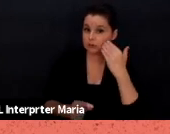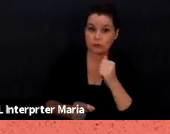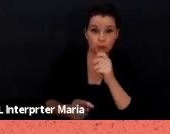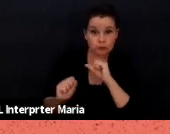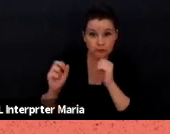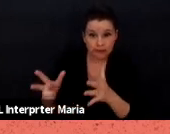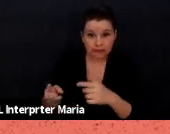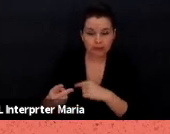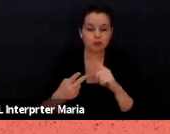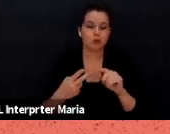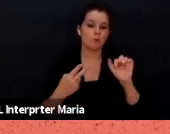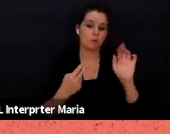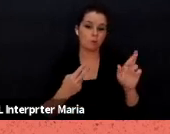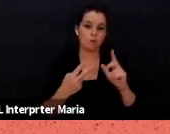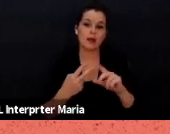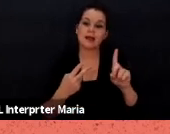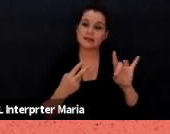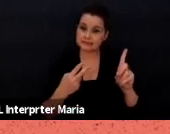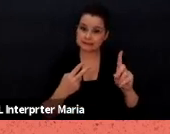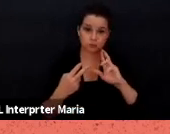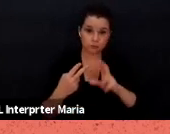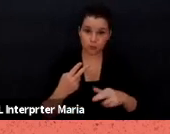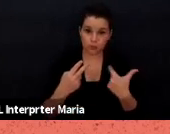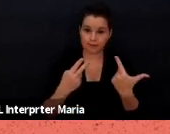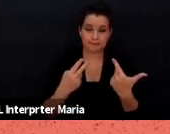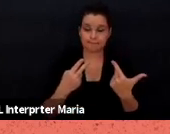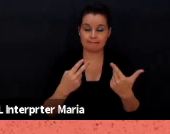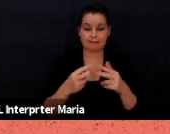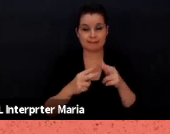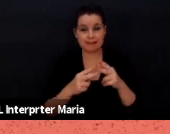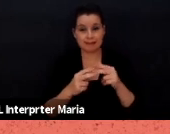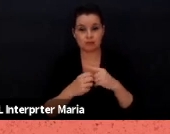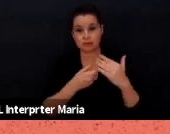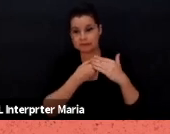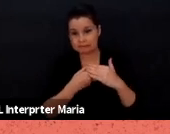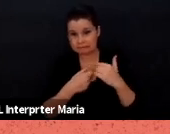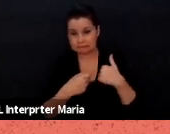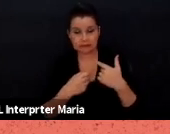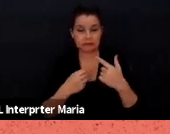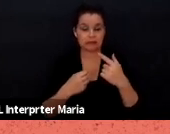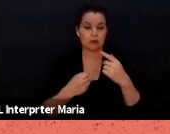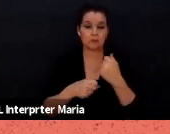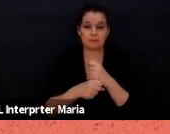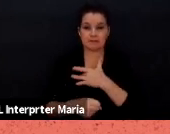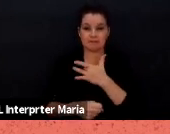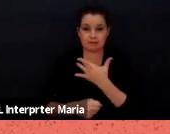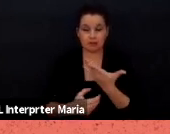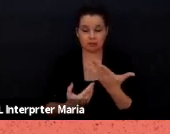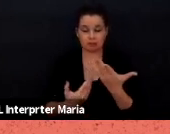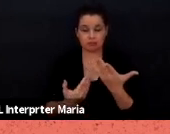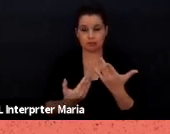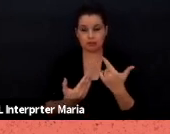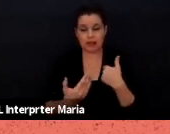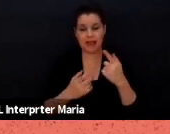anything, or I did report and they either intimidated me or made me feel like I needed